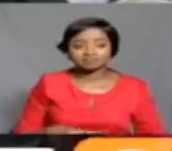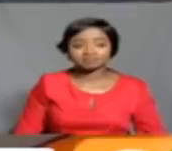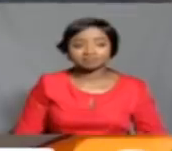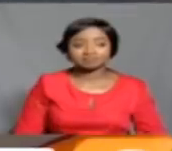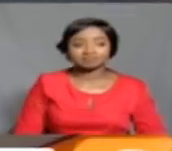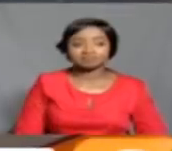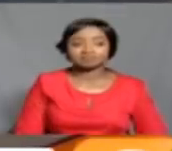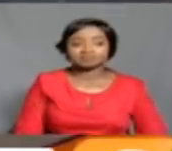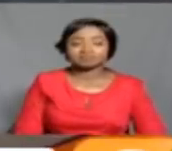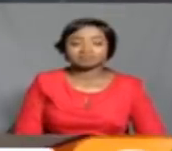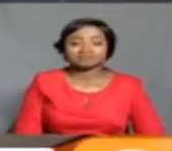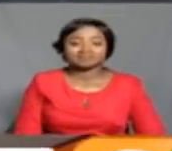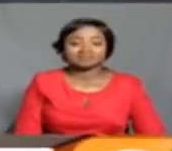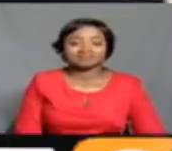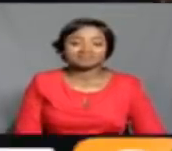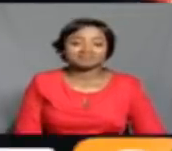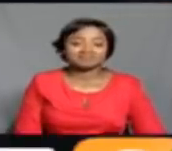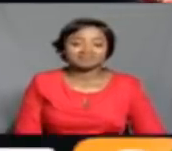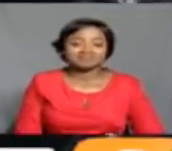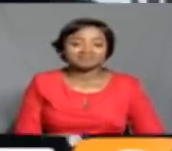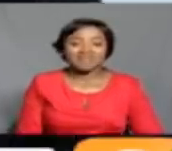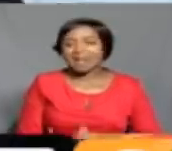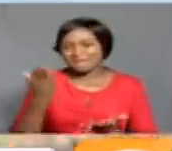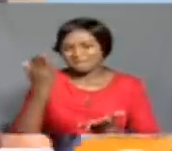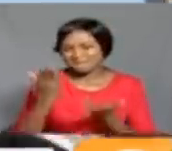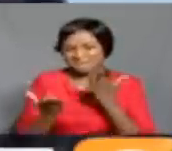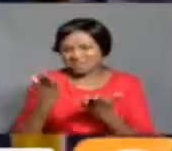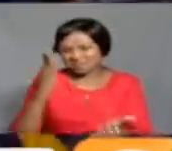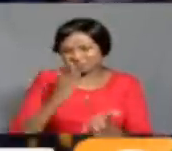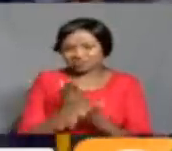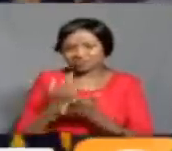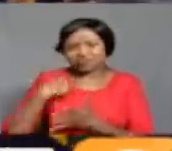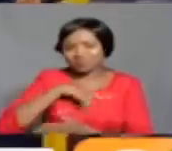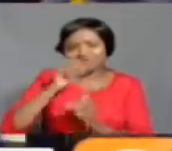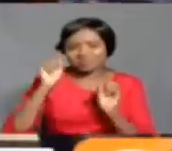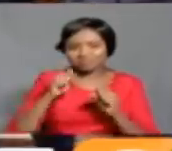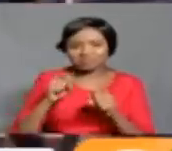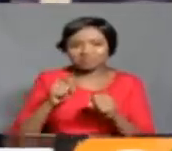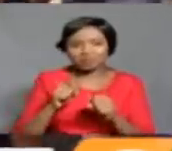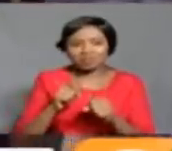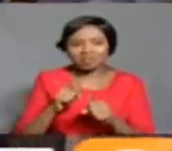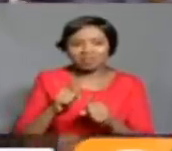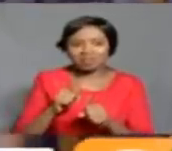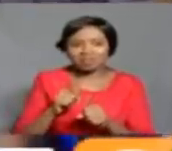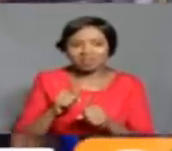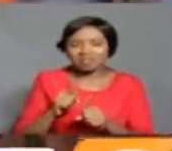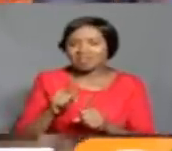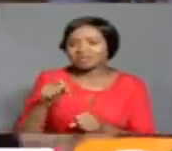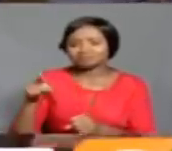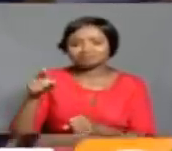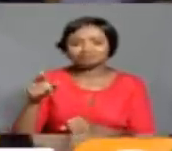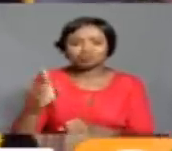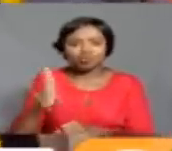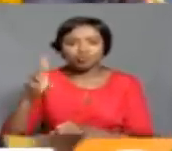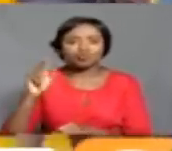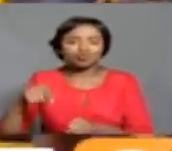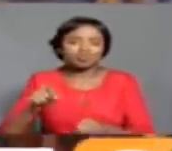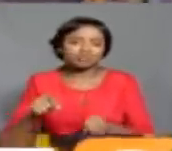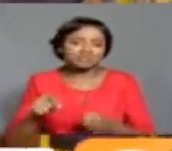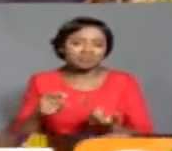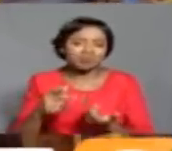very big, you know, avocados and all that. Probably it would have been great for him to actually give like a news briefing at of